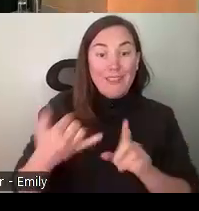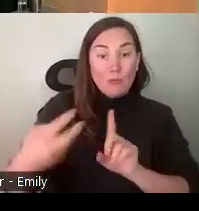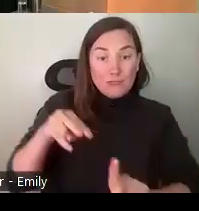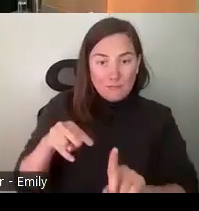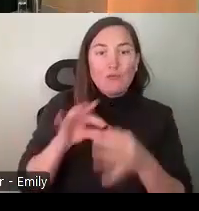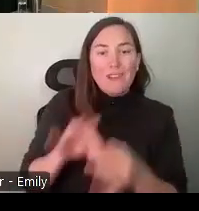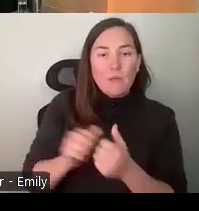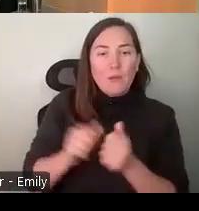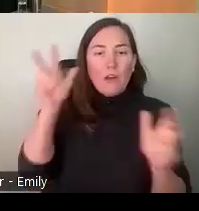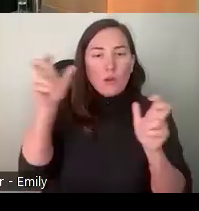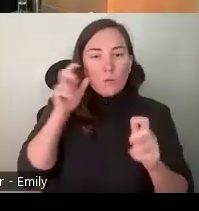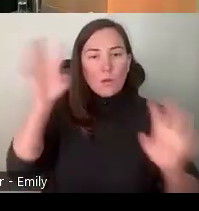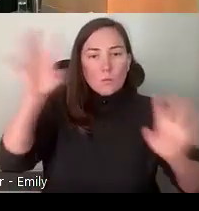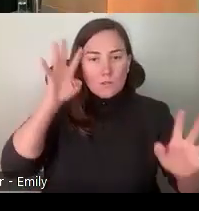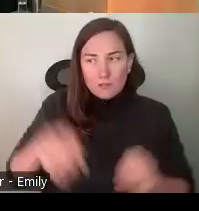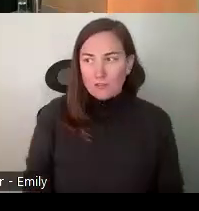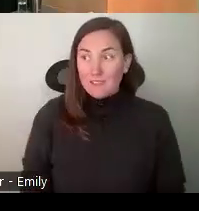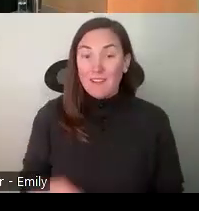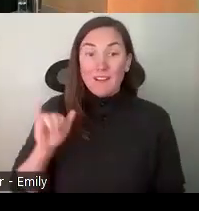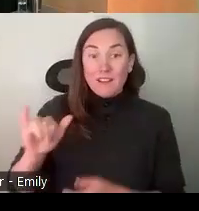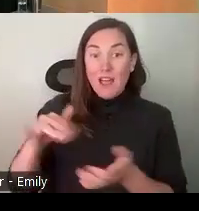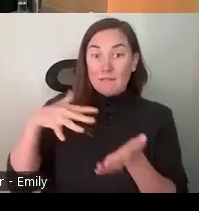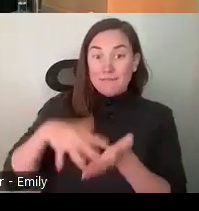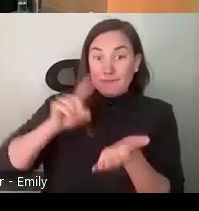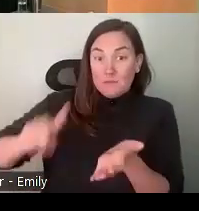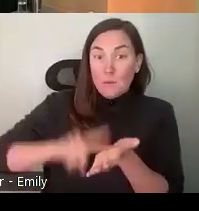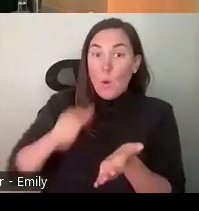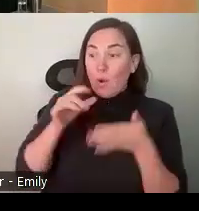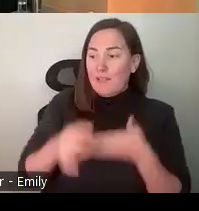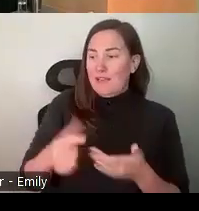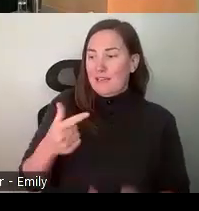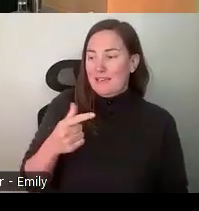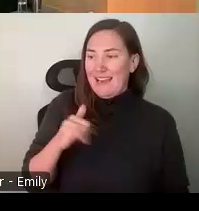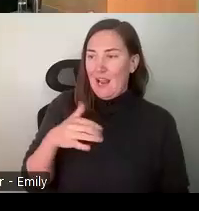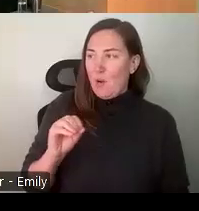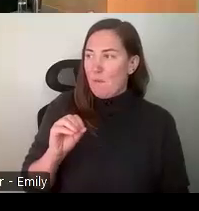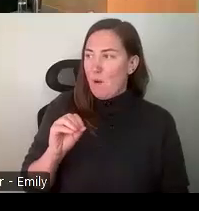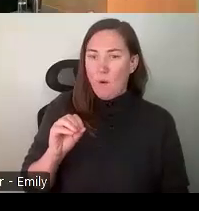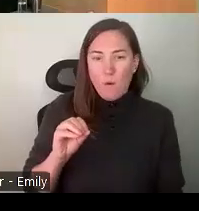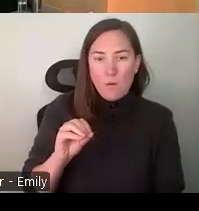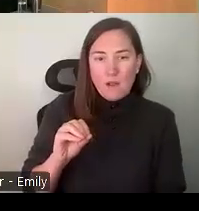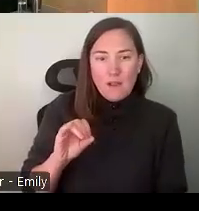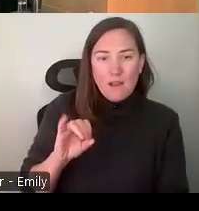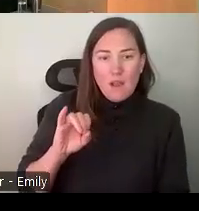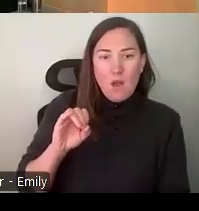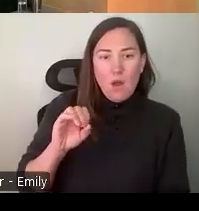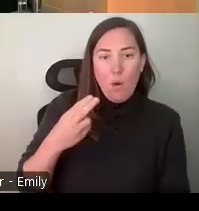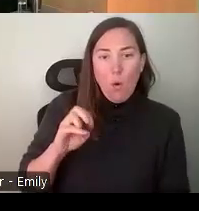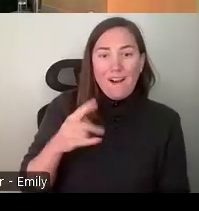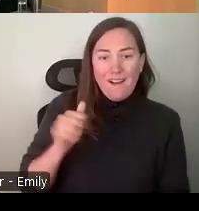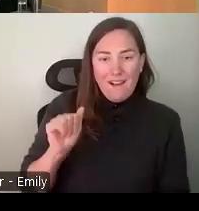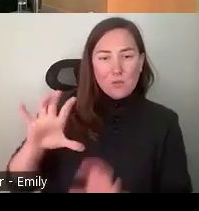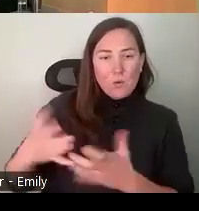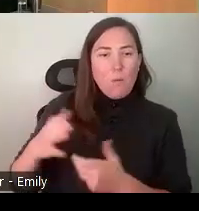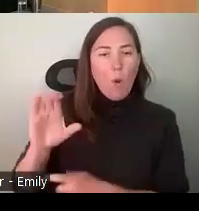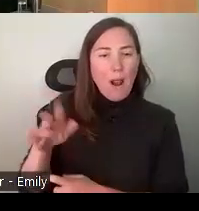This study is especially notable. It was conducted by Guillermo Jorge's group at Columbia University. They combined PET imaging